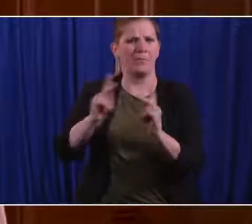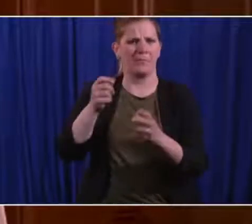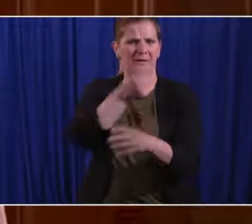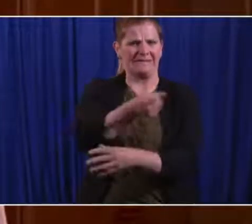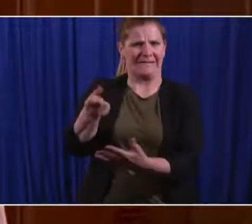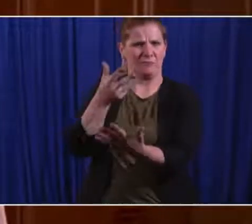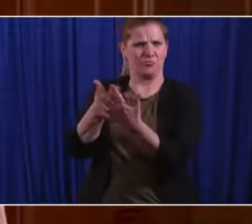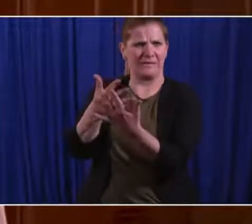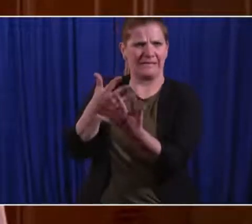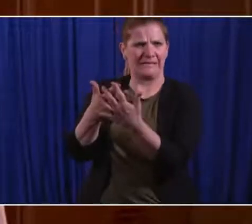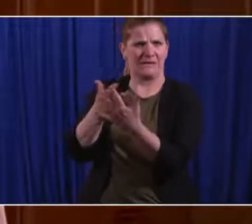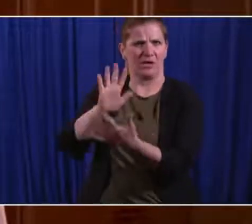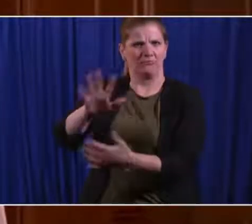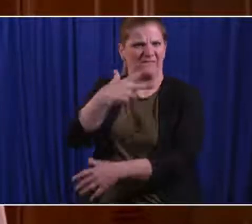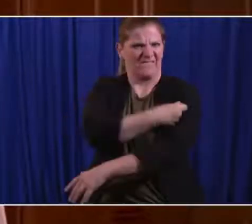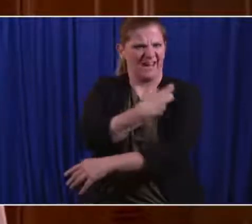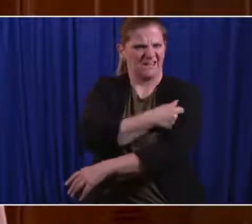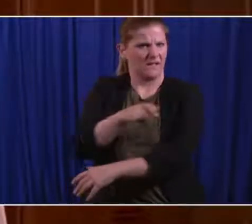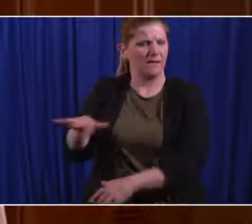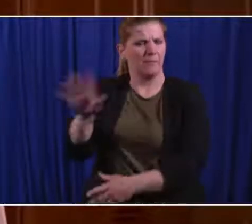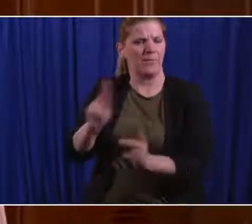Molly, we have followed